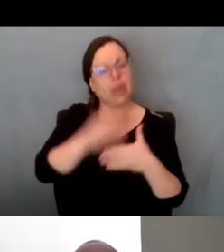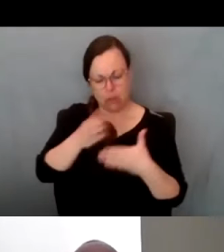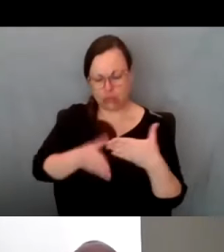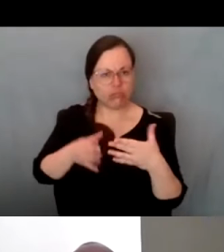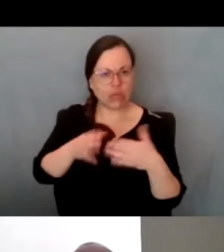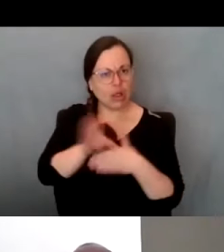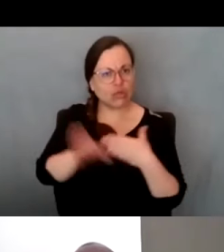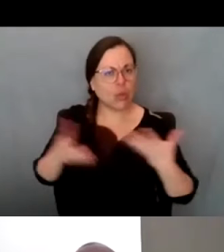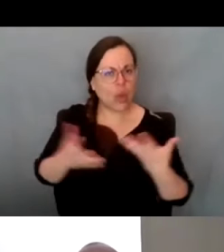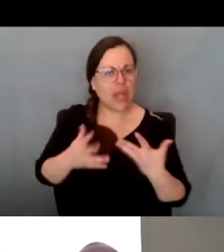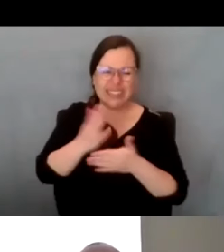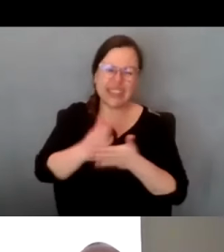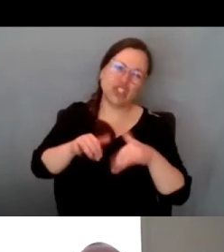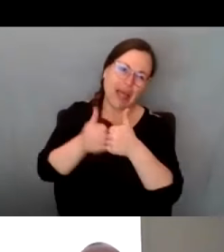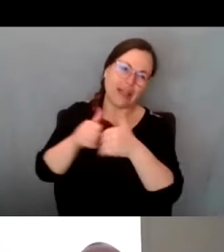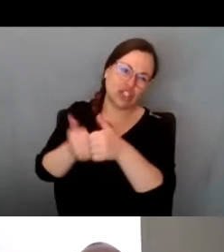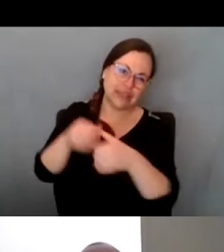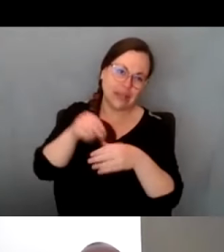are facing?